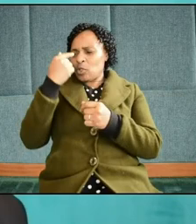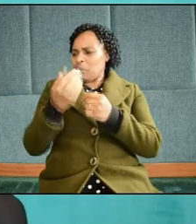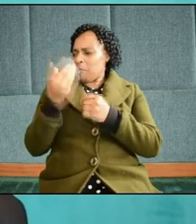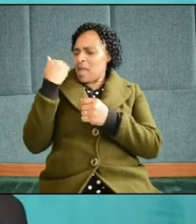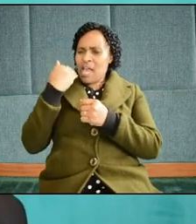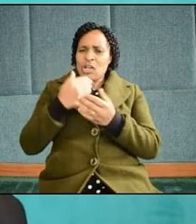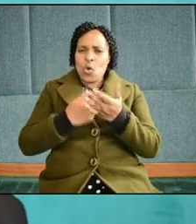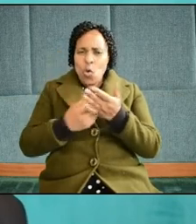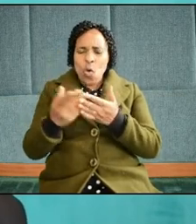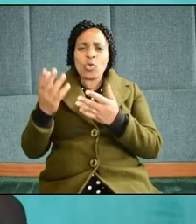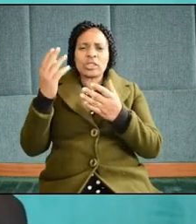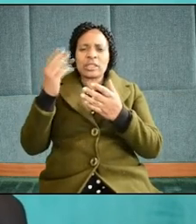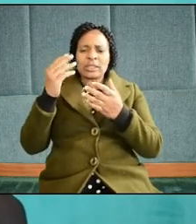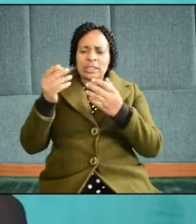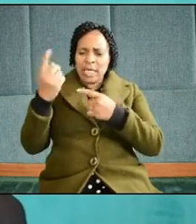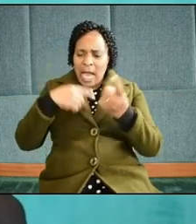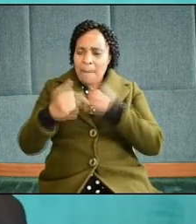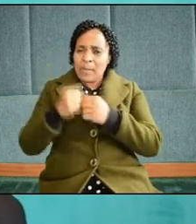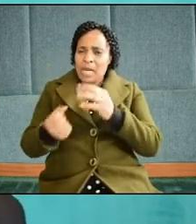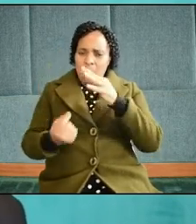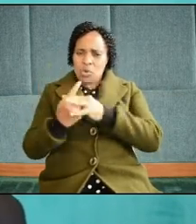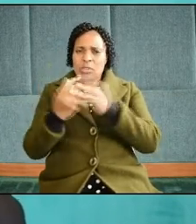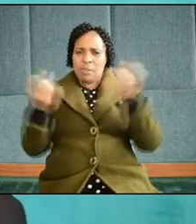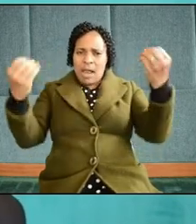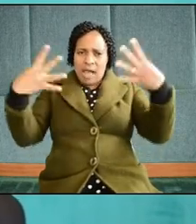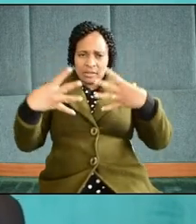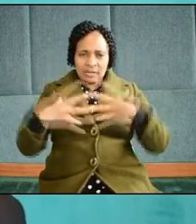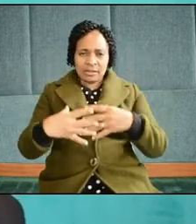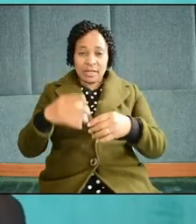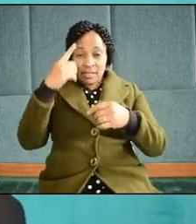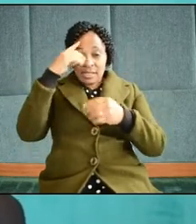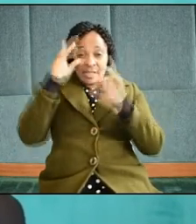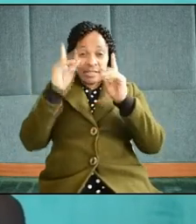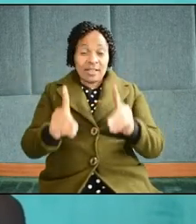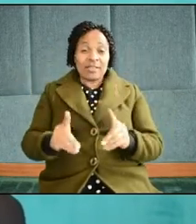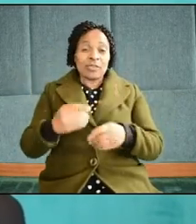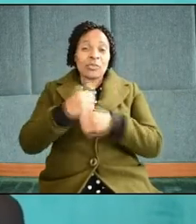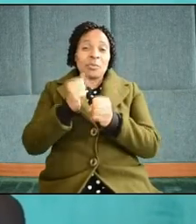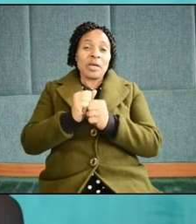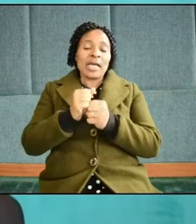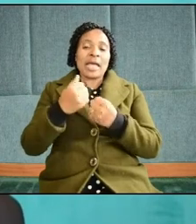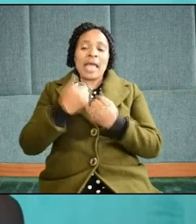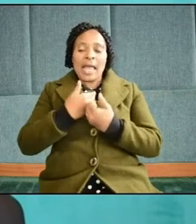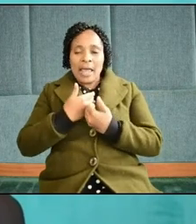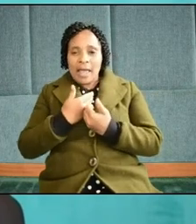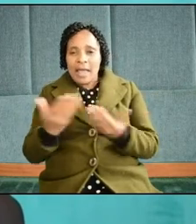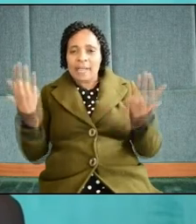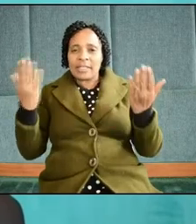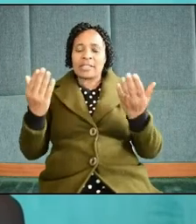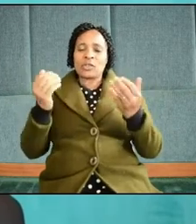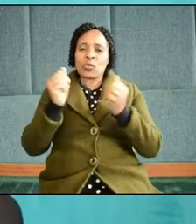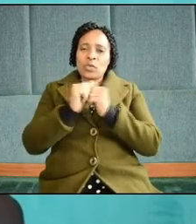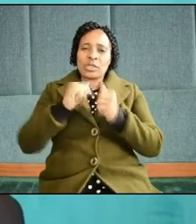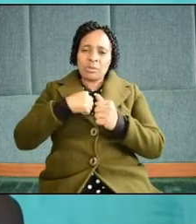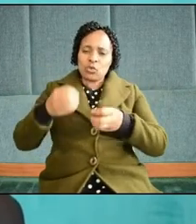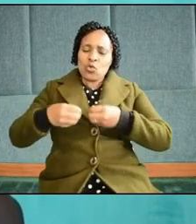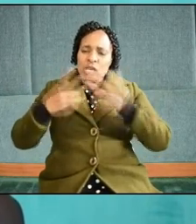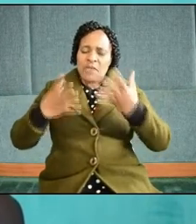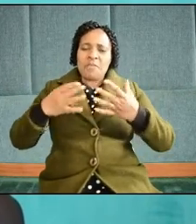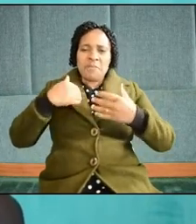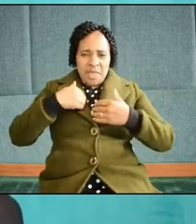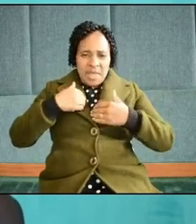lives in an approachable light, decided to make His dwelling place with me and grant me pleasure